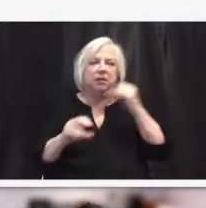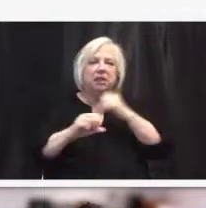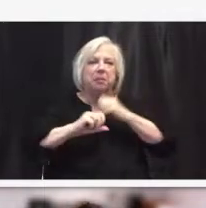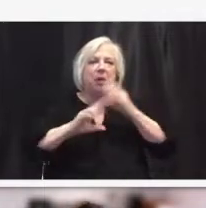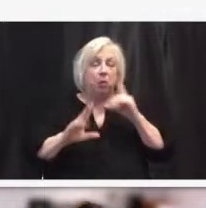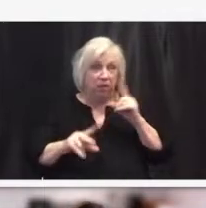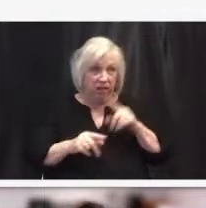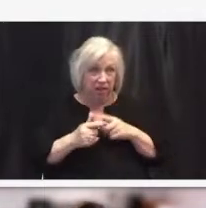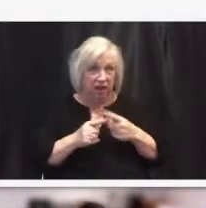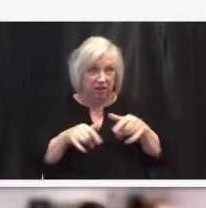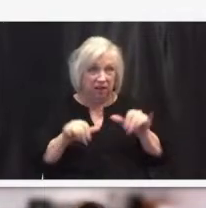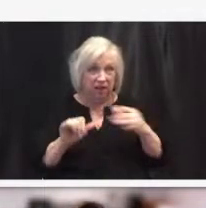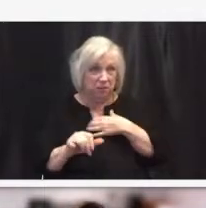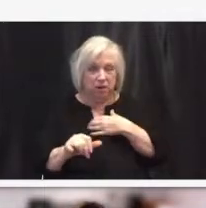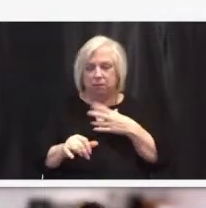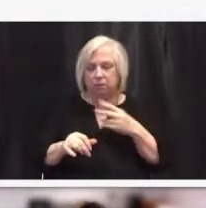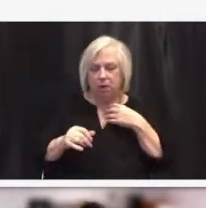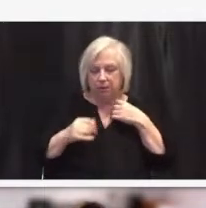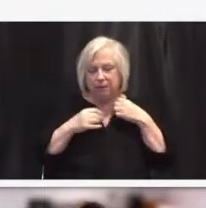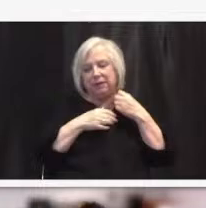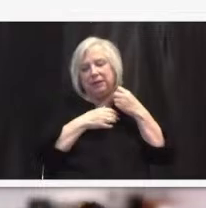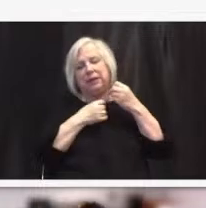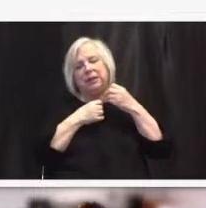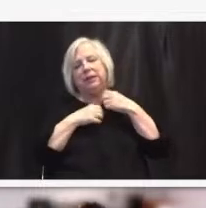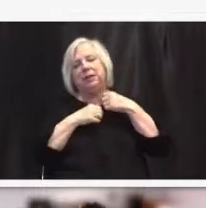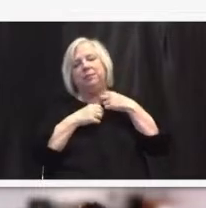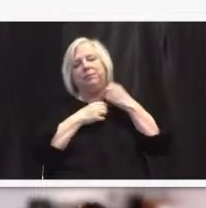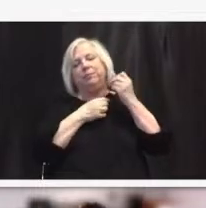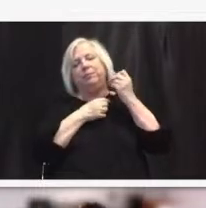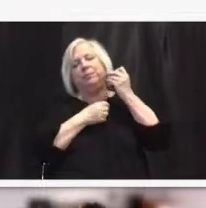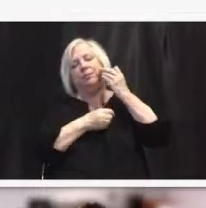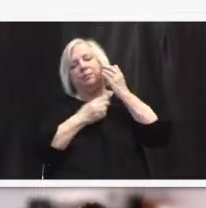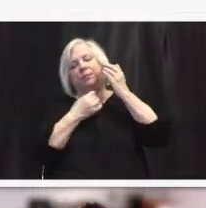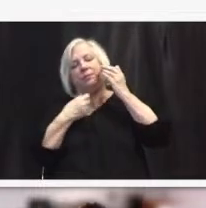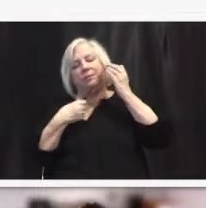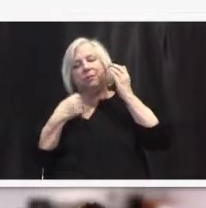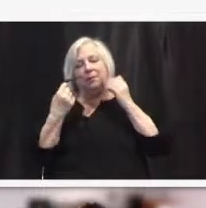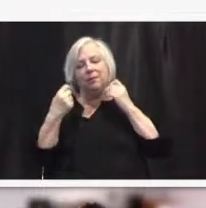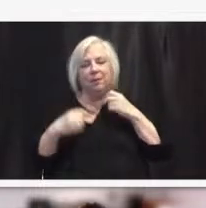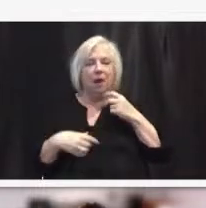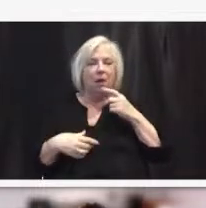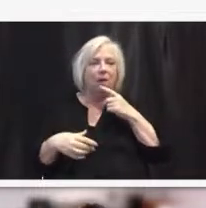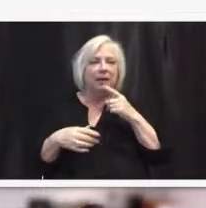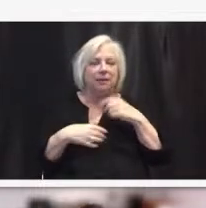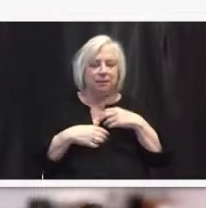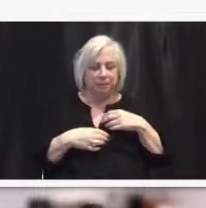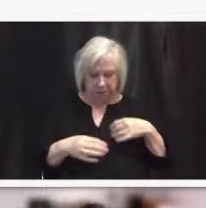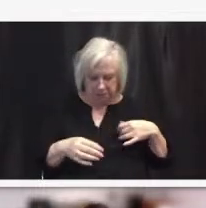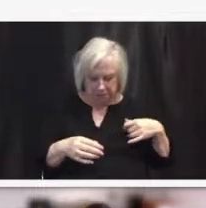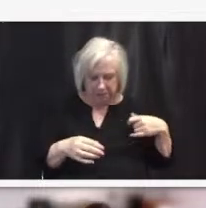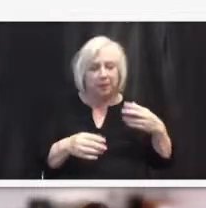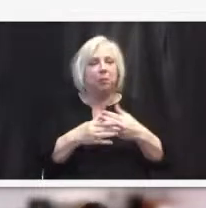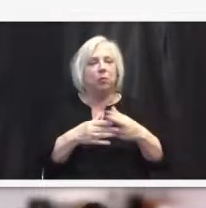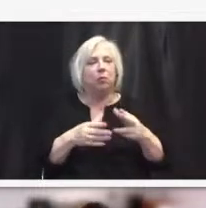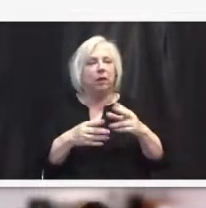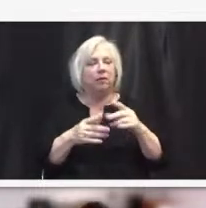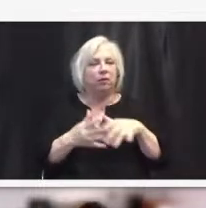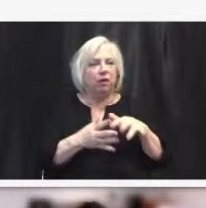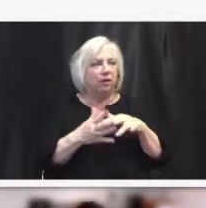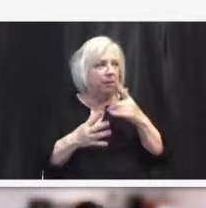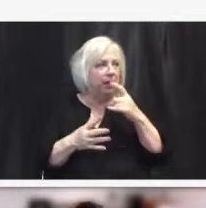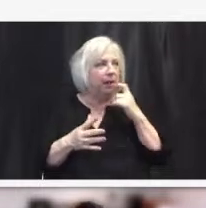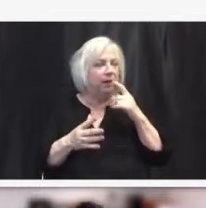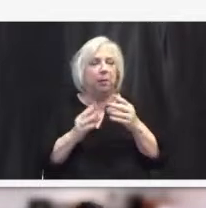you object to this? No. I did a very brief survey. Of course, we know that just because a property is listed